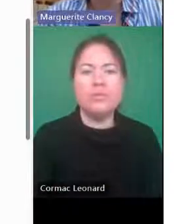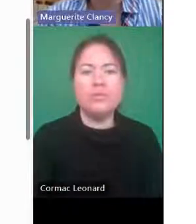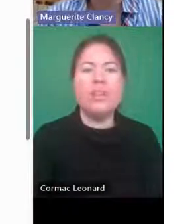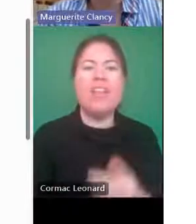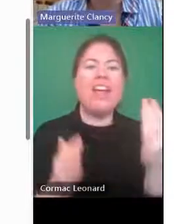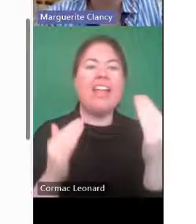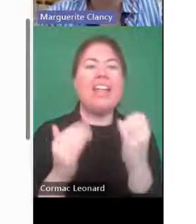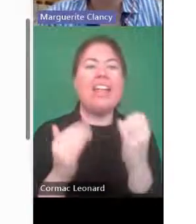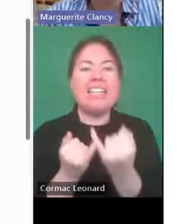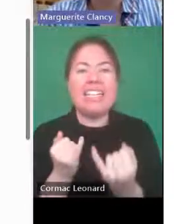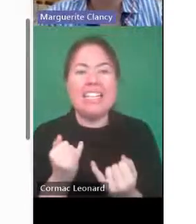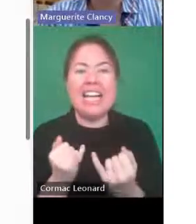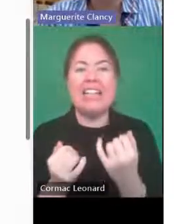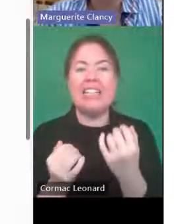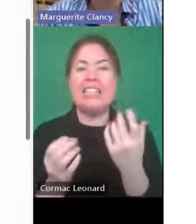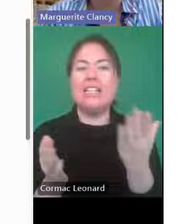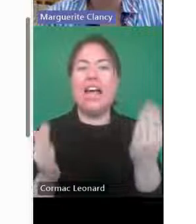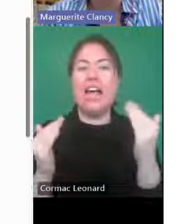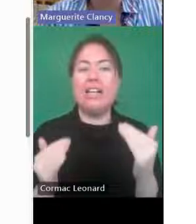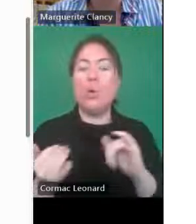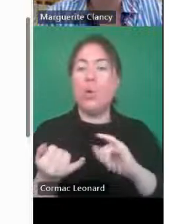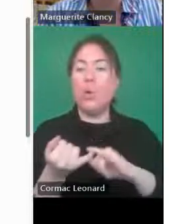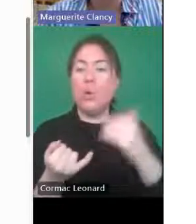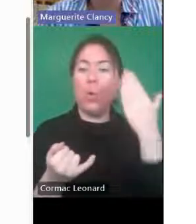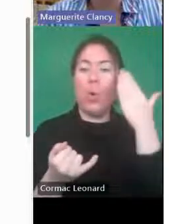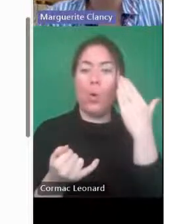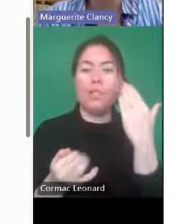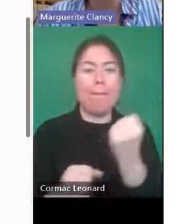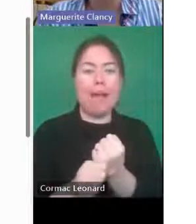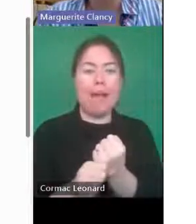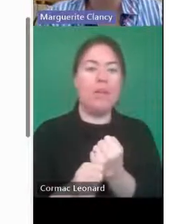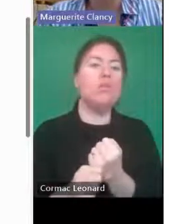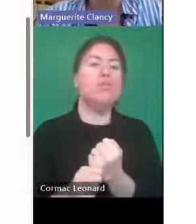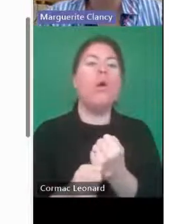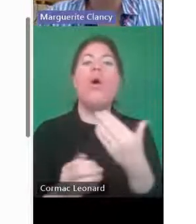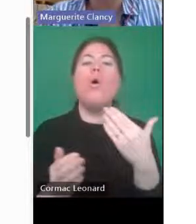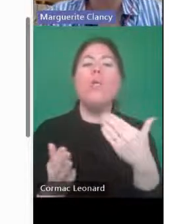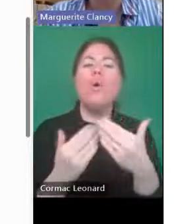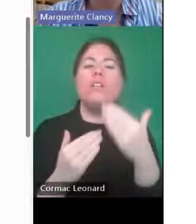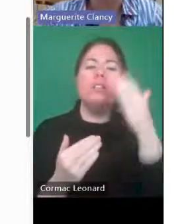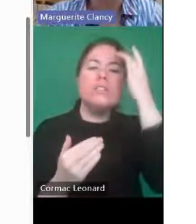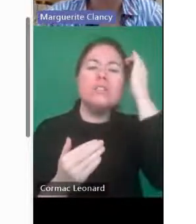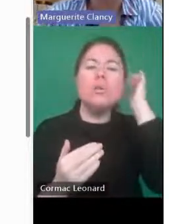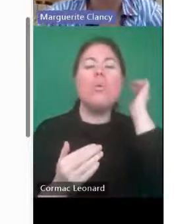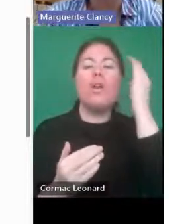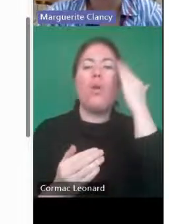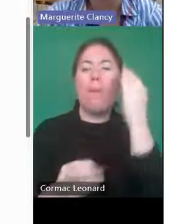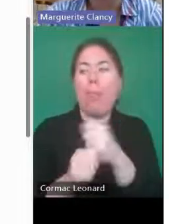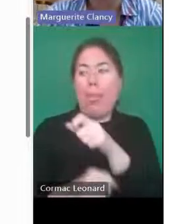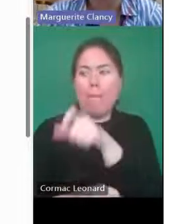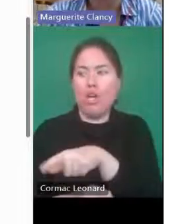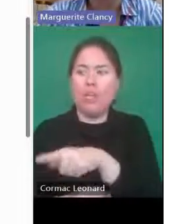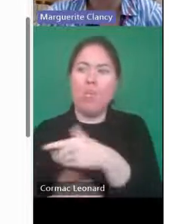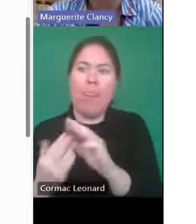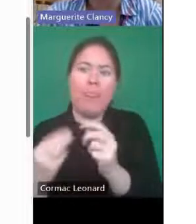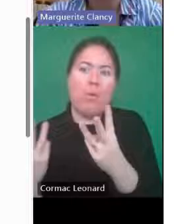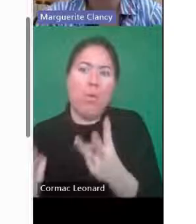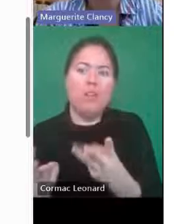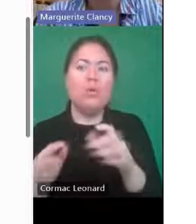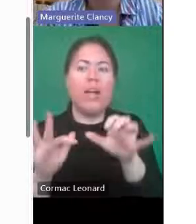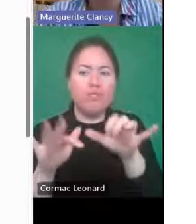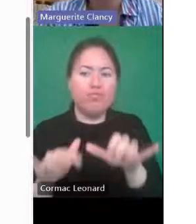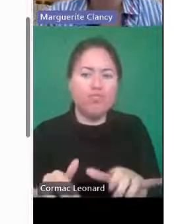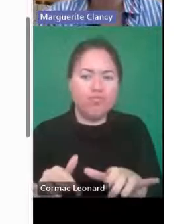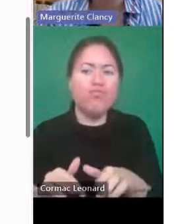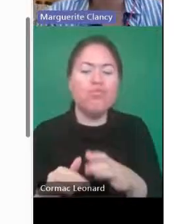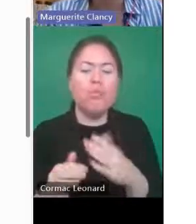And who knows if the adult at risk is, what is known of the adult at risk of abuse's wishes, so you can document what their wishes are at